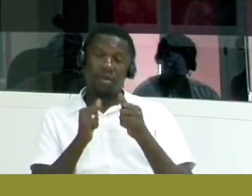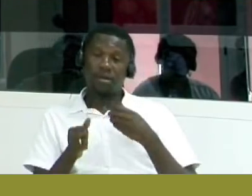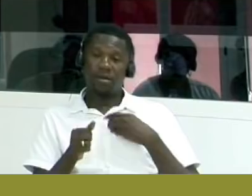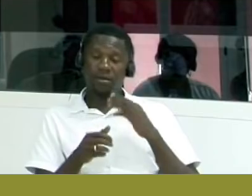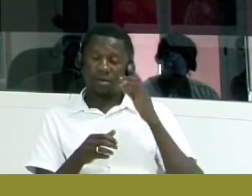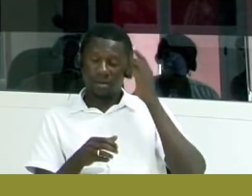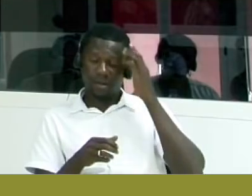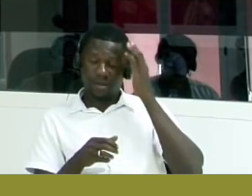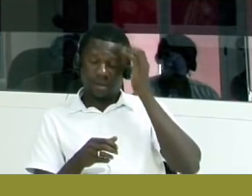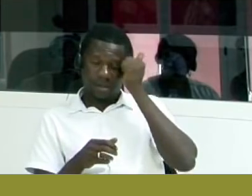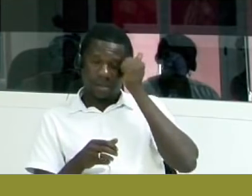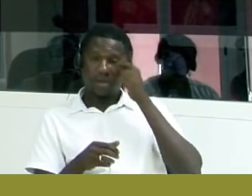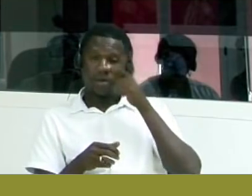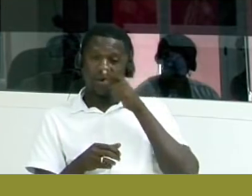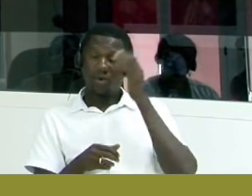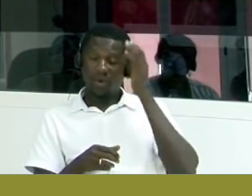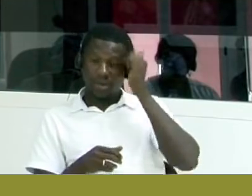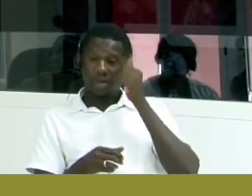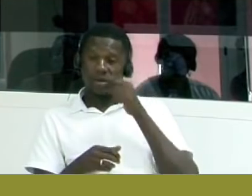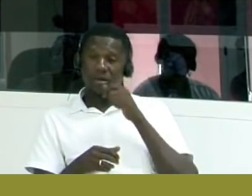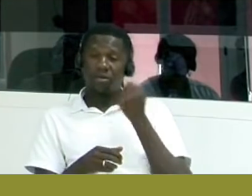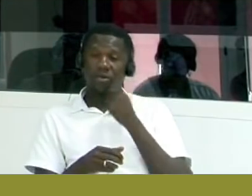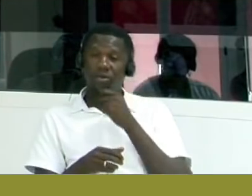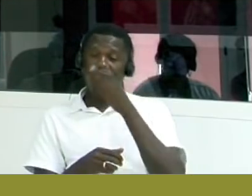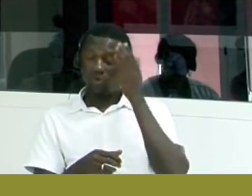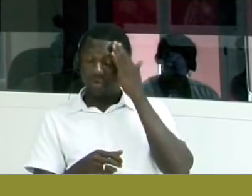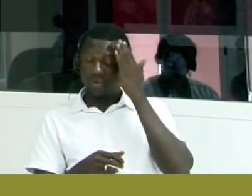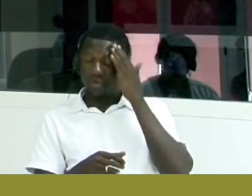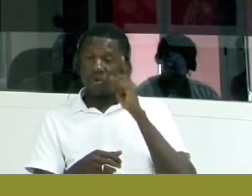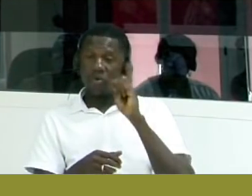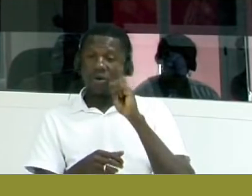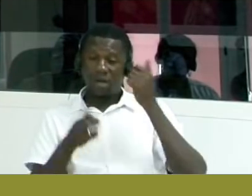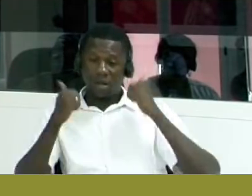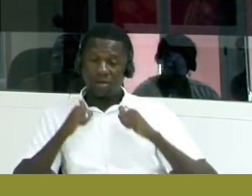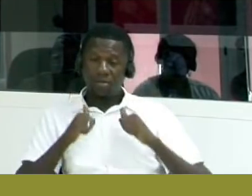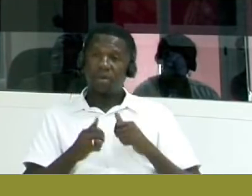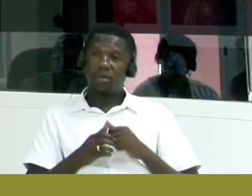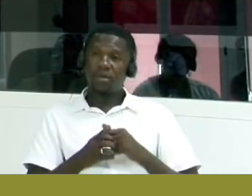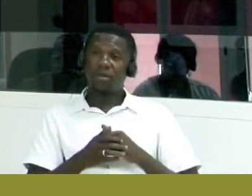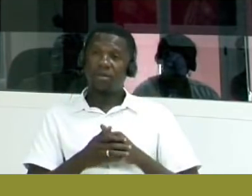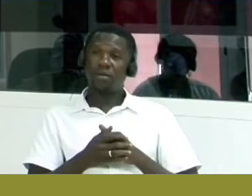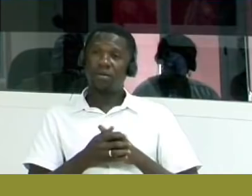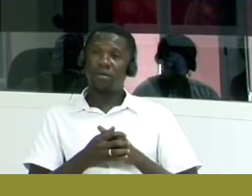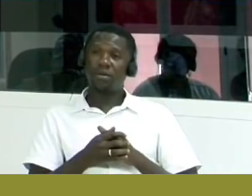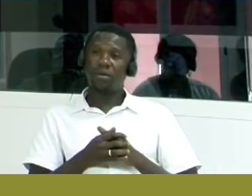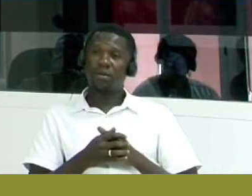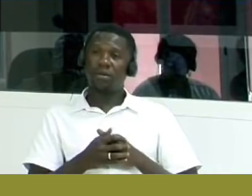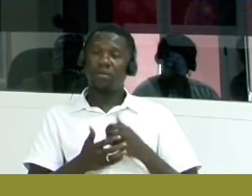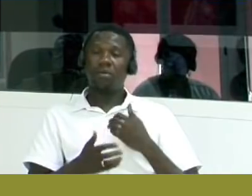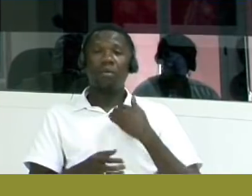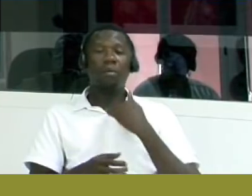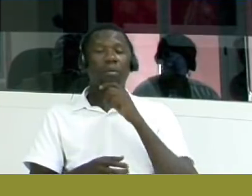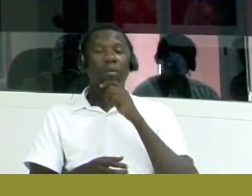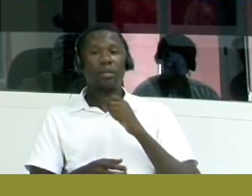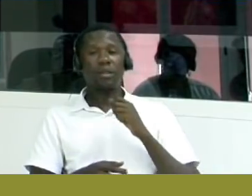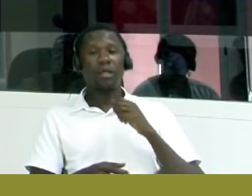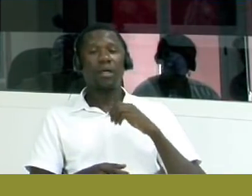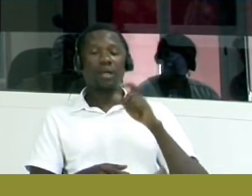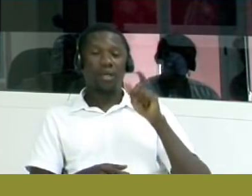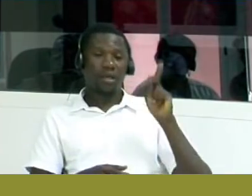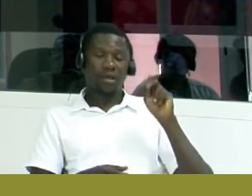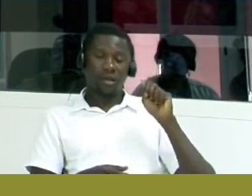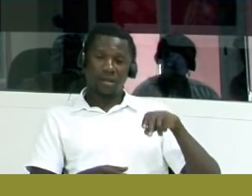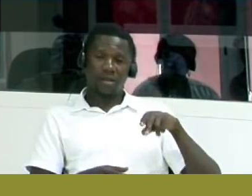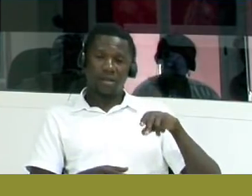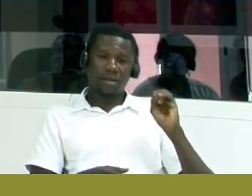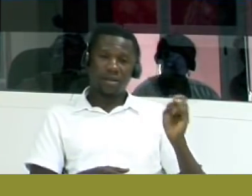would understand, because you know what happened here. Mr. King, you're asking me to read between the lines. No. But were you not